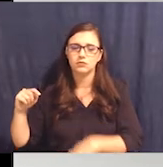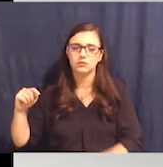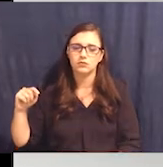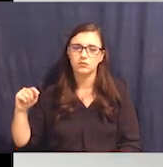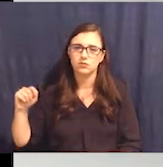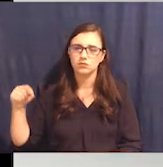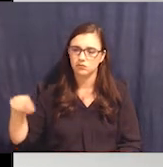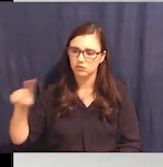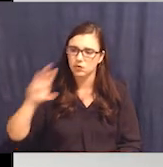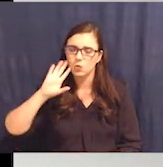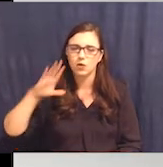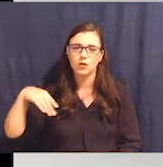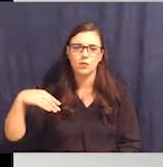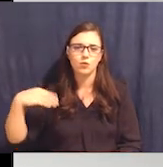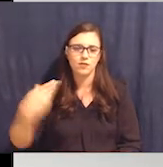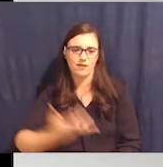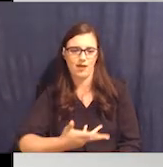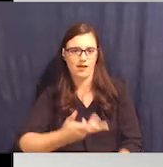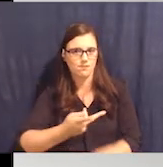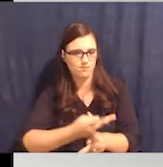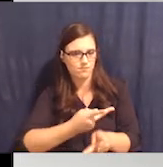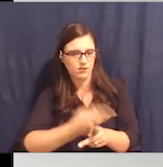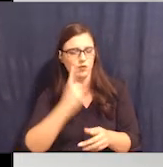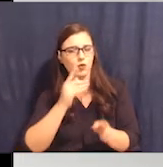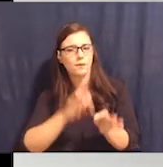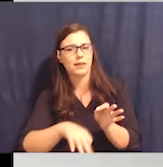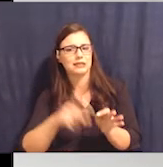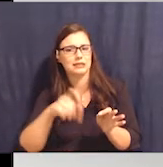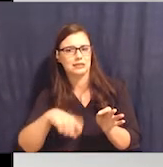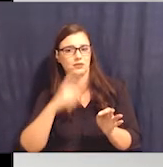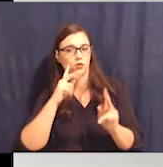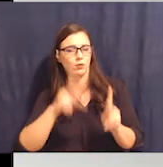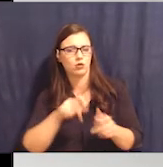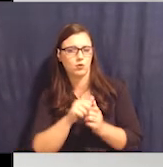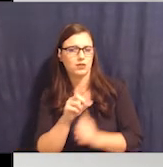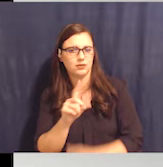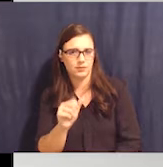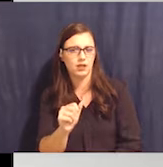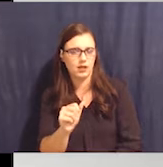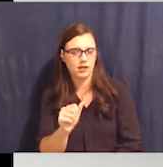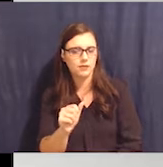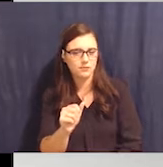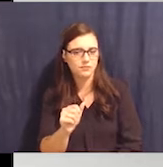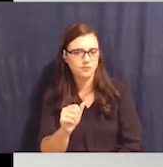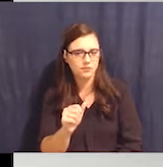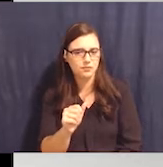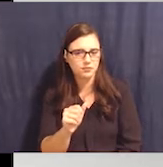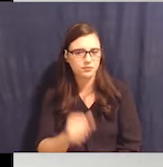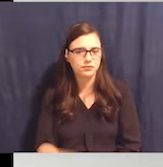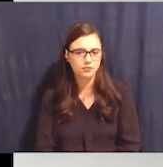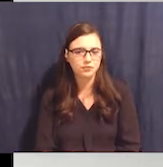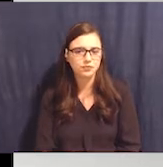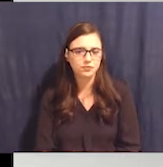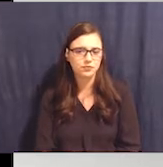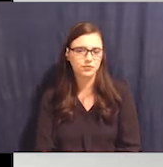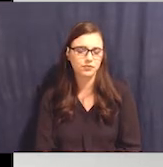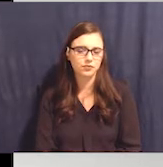can provide for basic needs of a person with a disability.